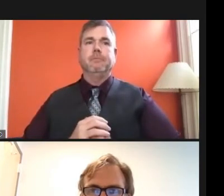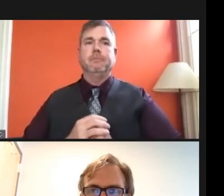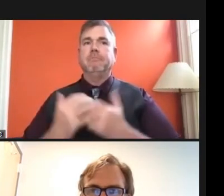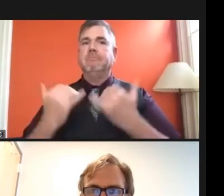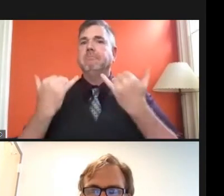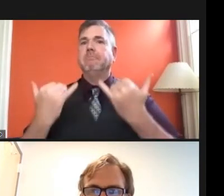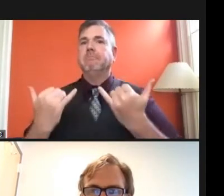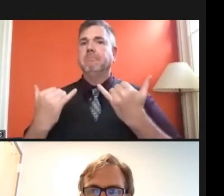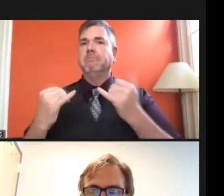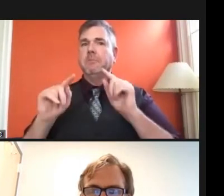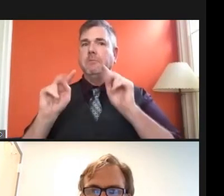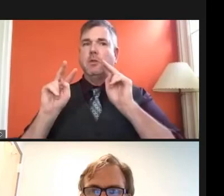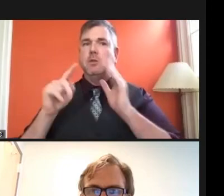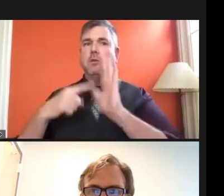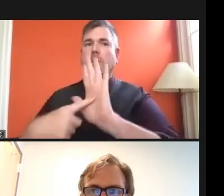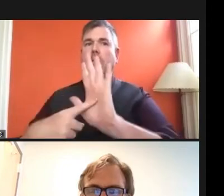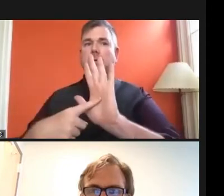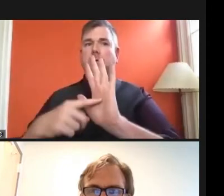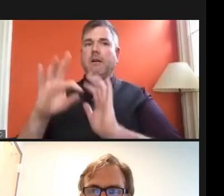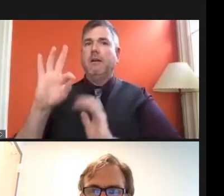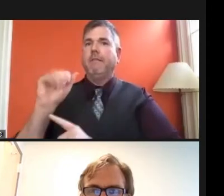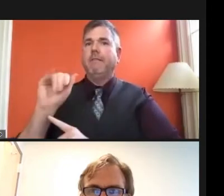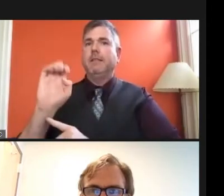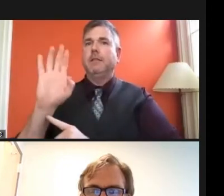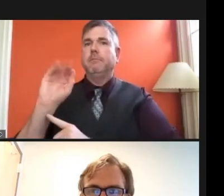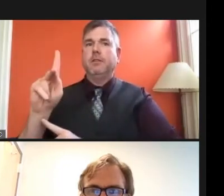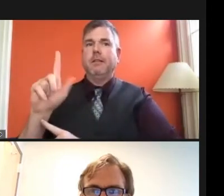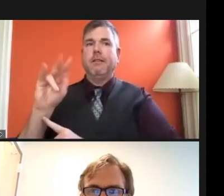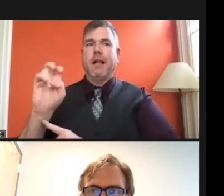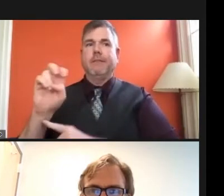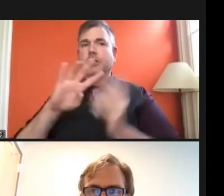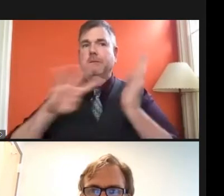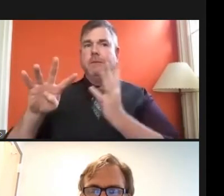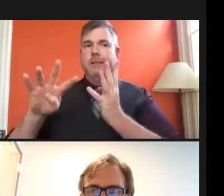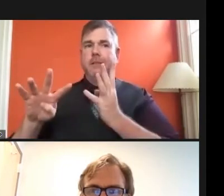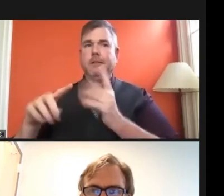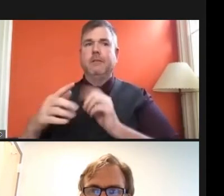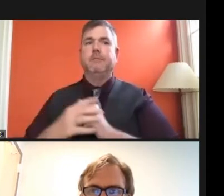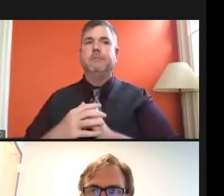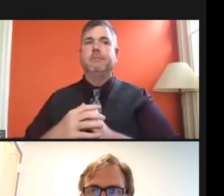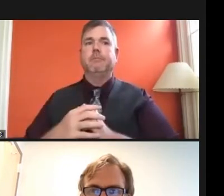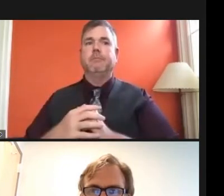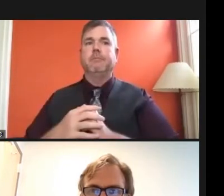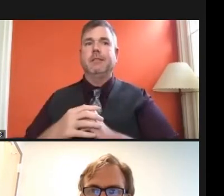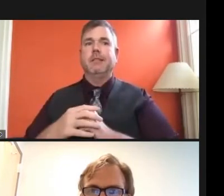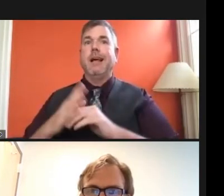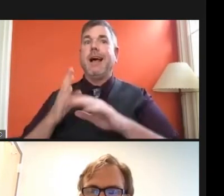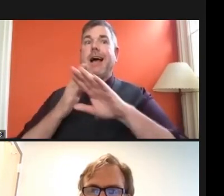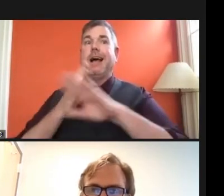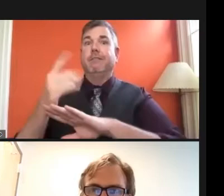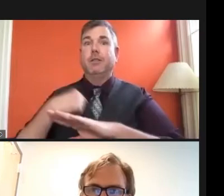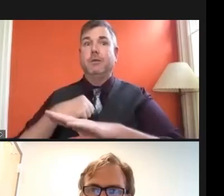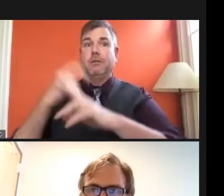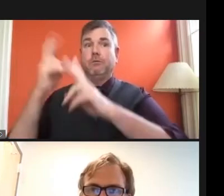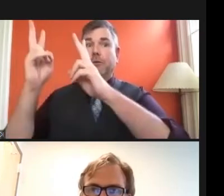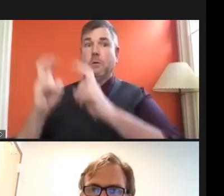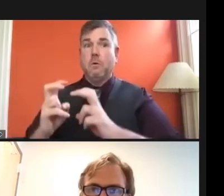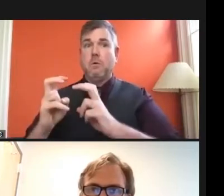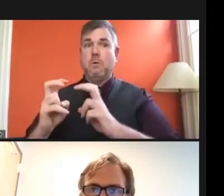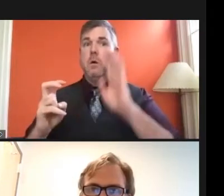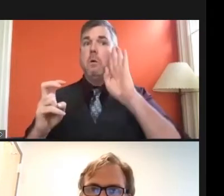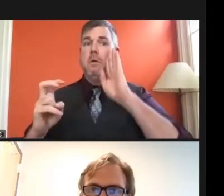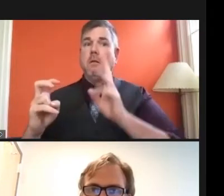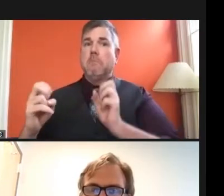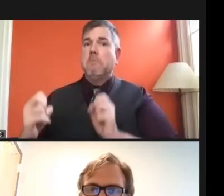update. So that you can watch this entire presentation start to finish without interruption. So apologies again if you were not able to join